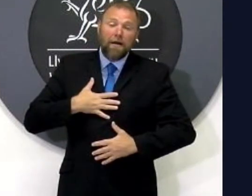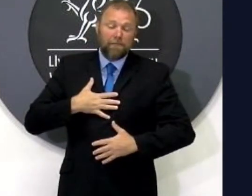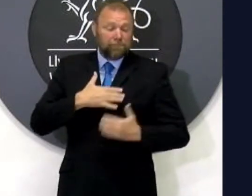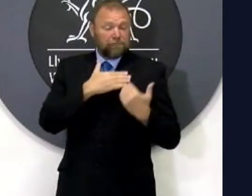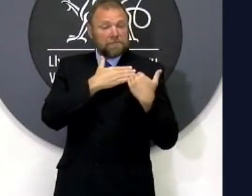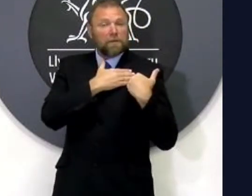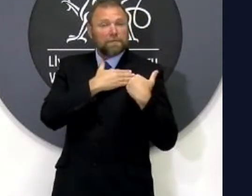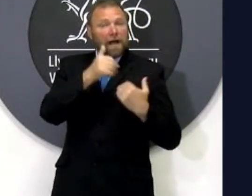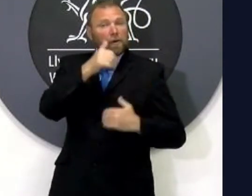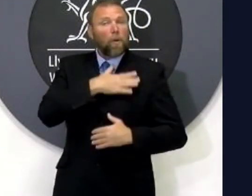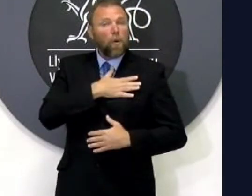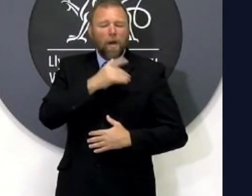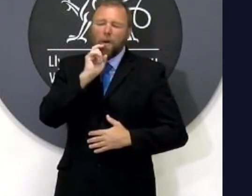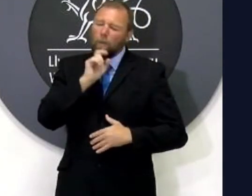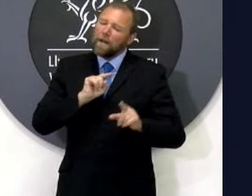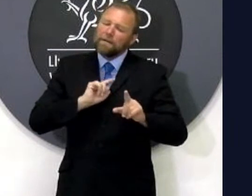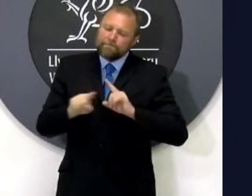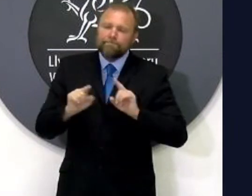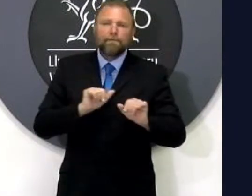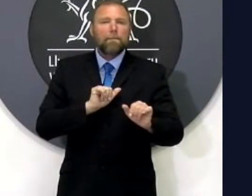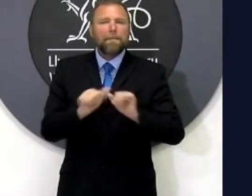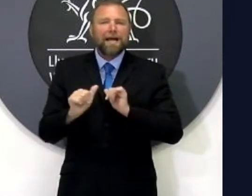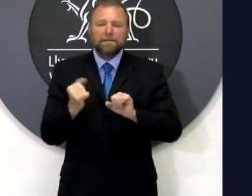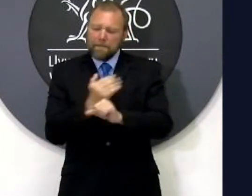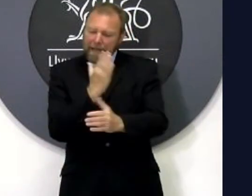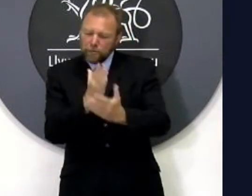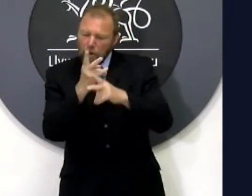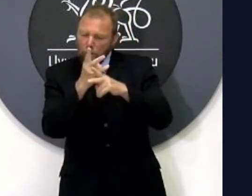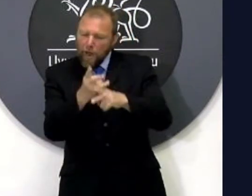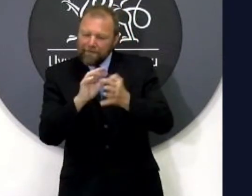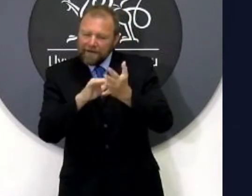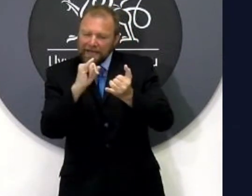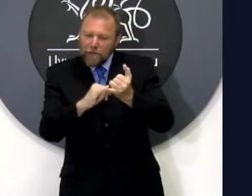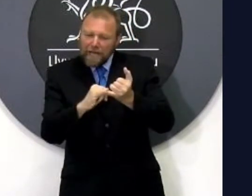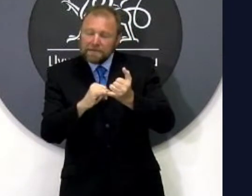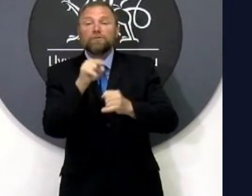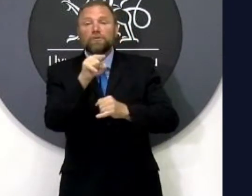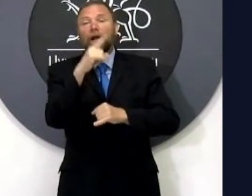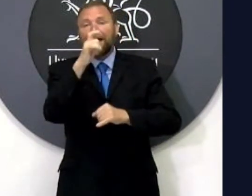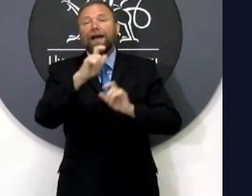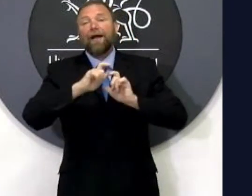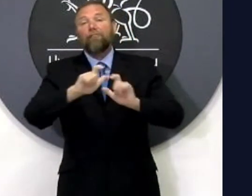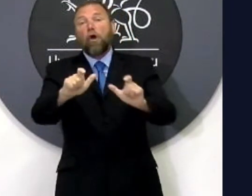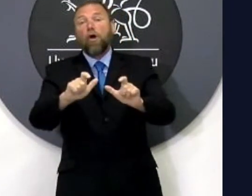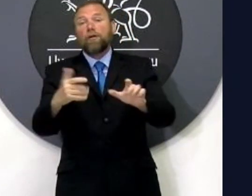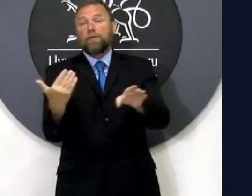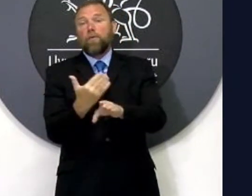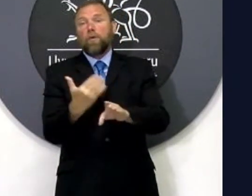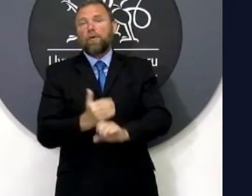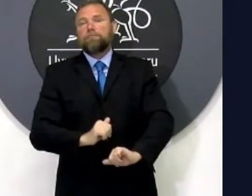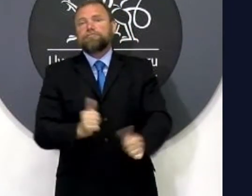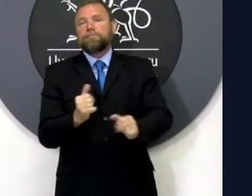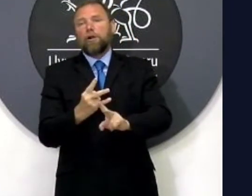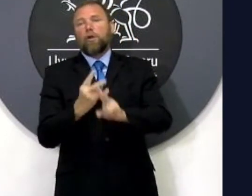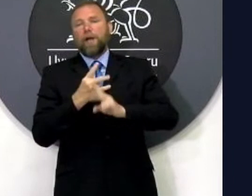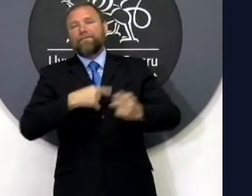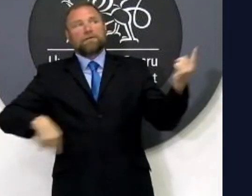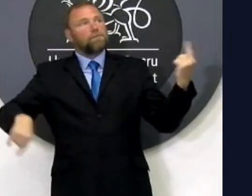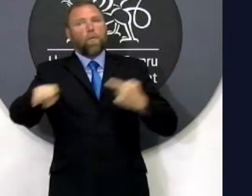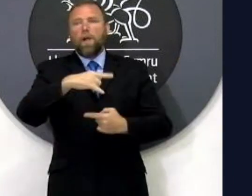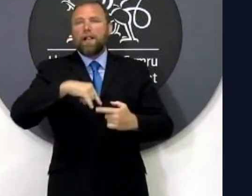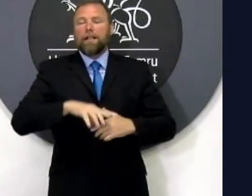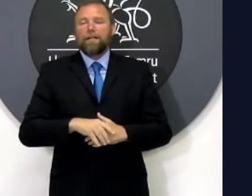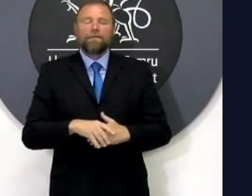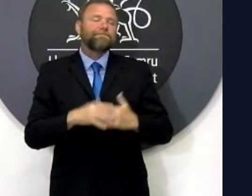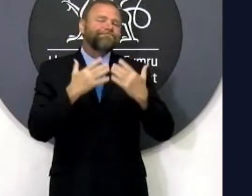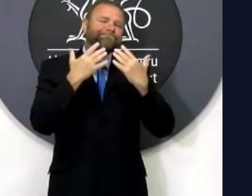look after our NHS and our care system so it can continue to do an incredible job in looking after us all.